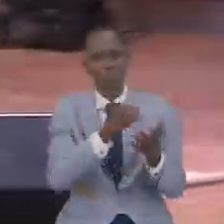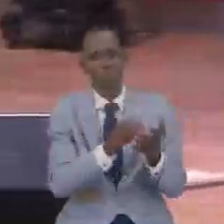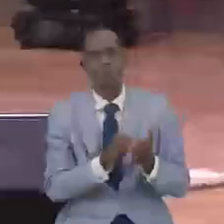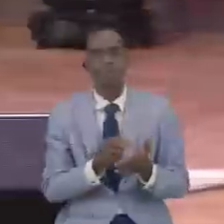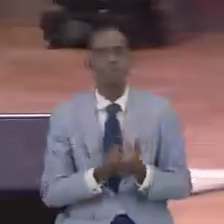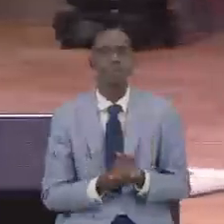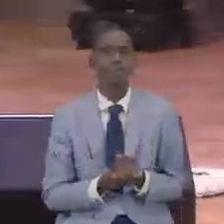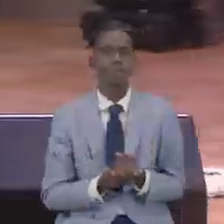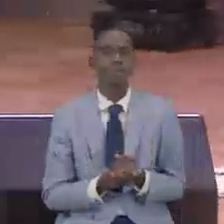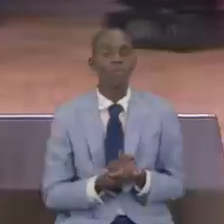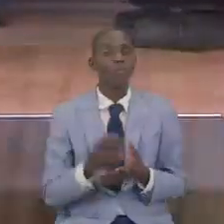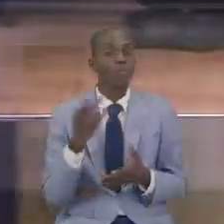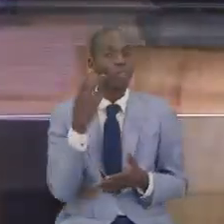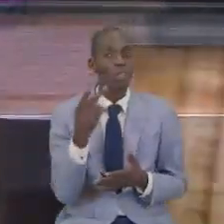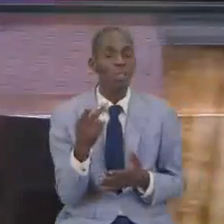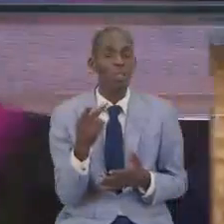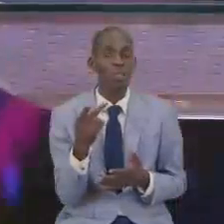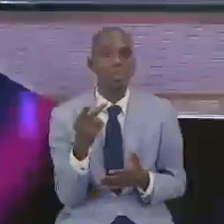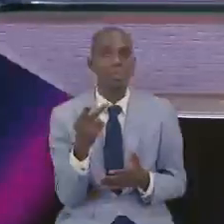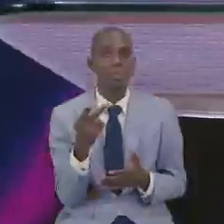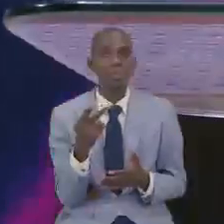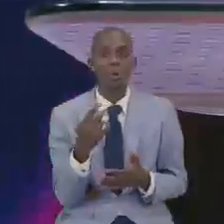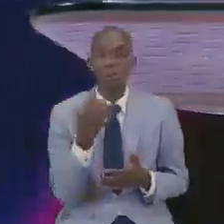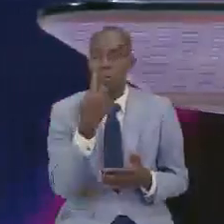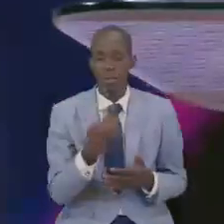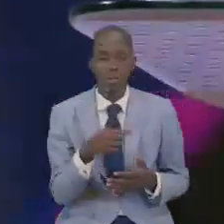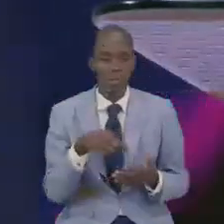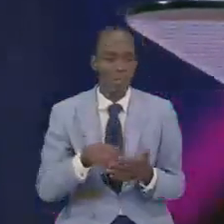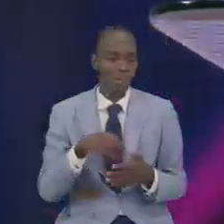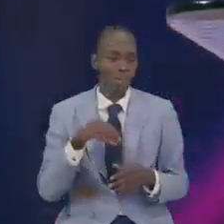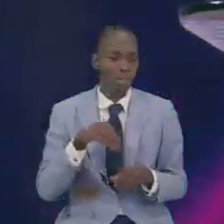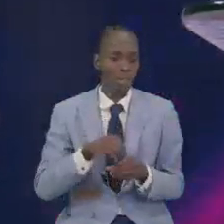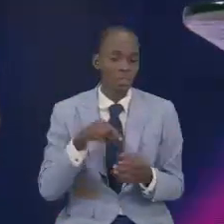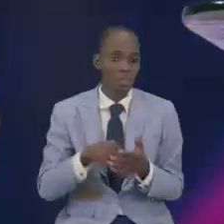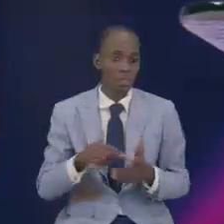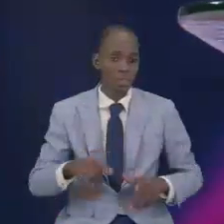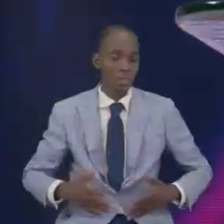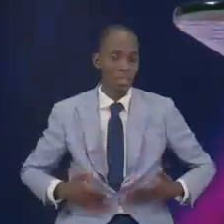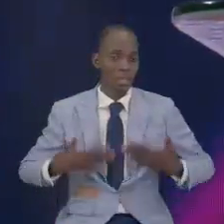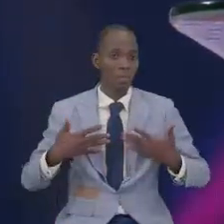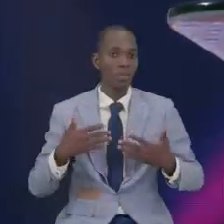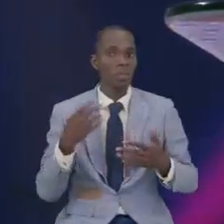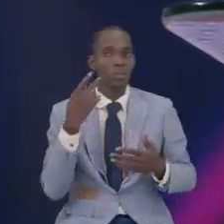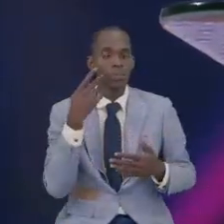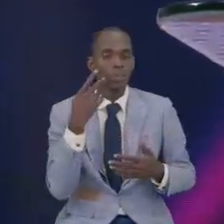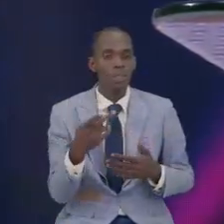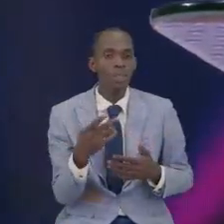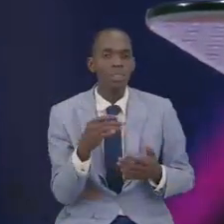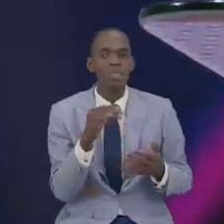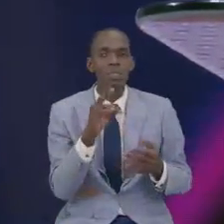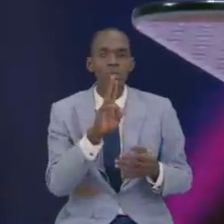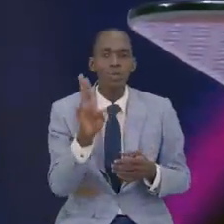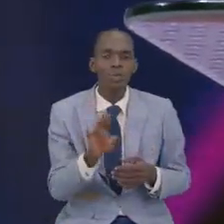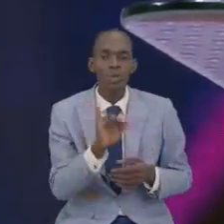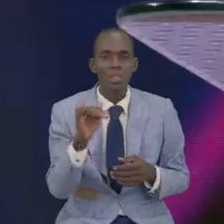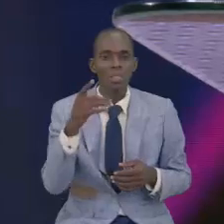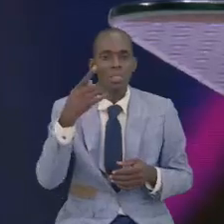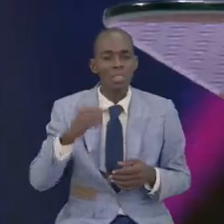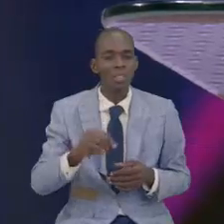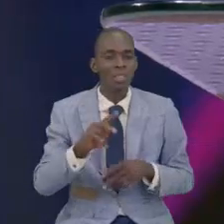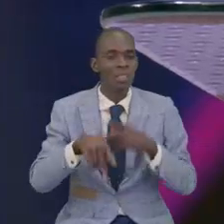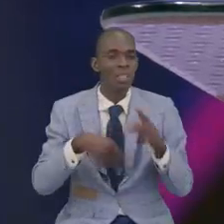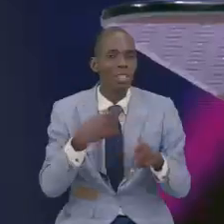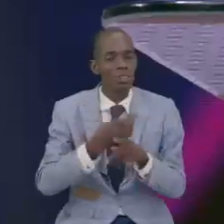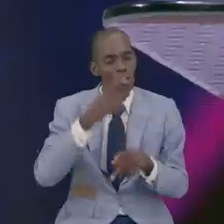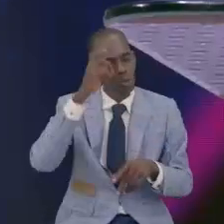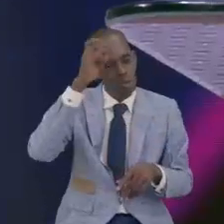goes through life using the kind of wisdom that the devil gave him, and